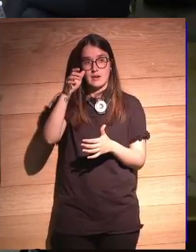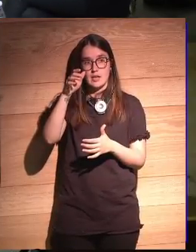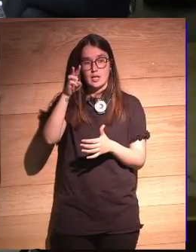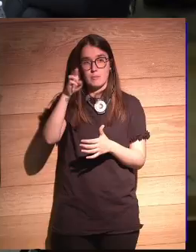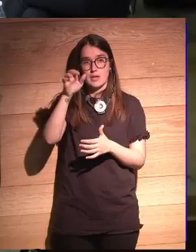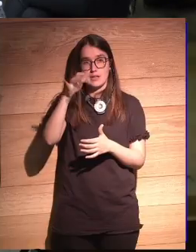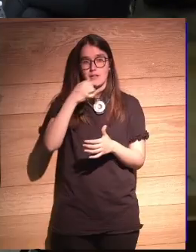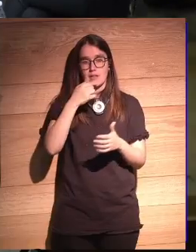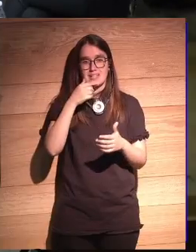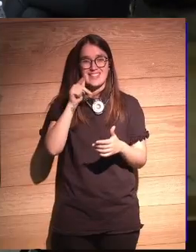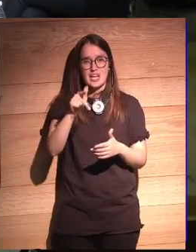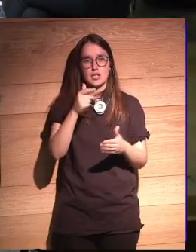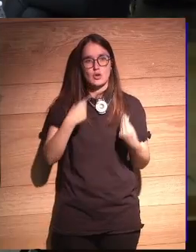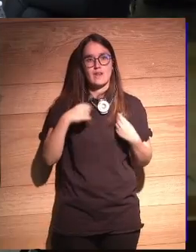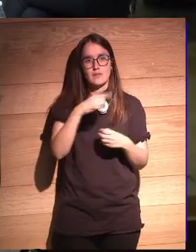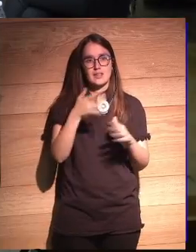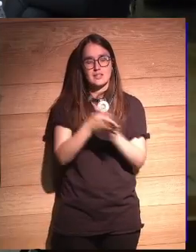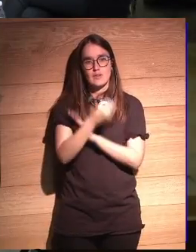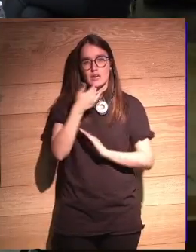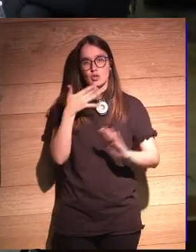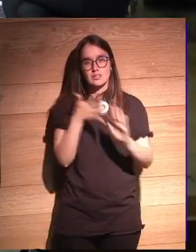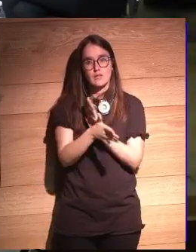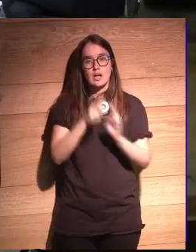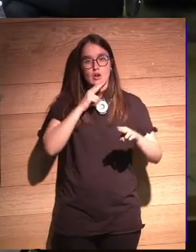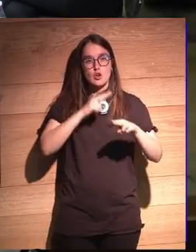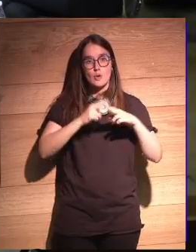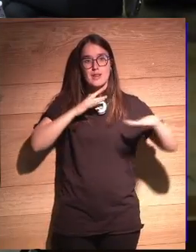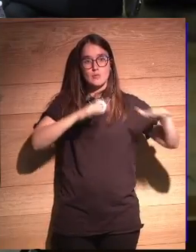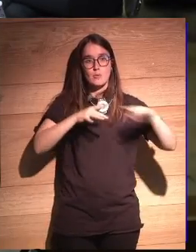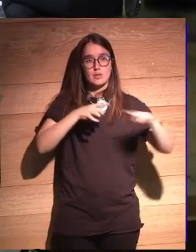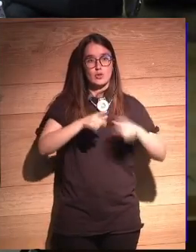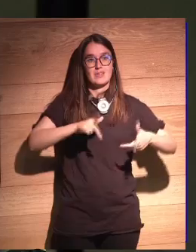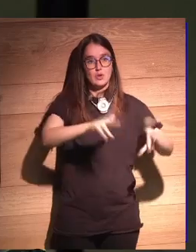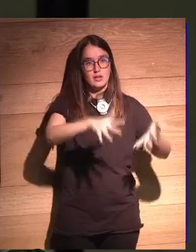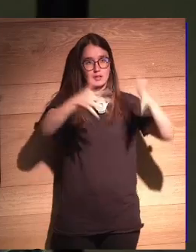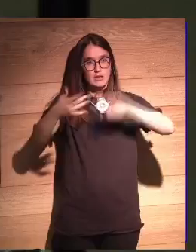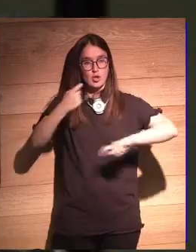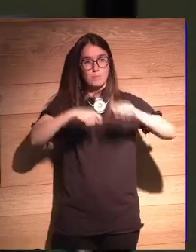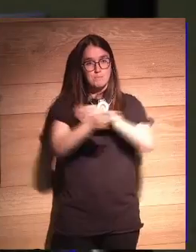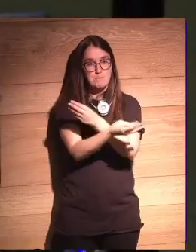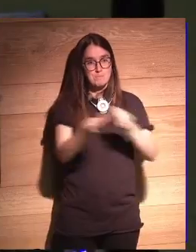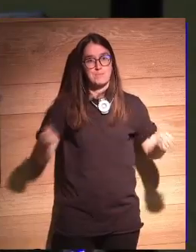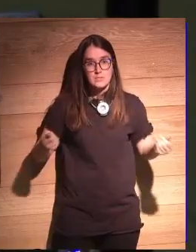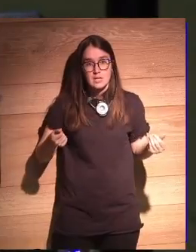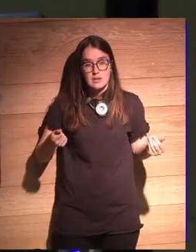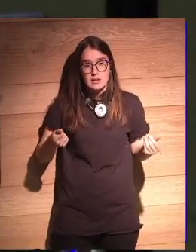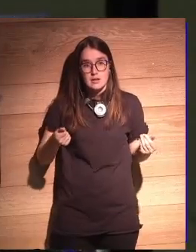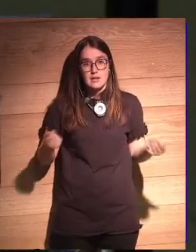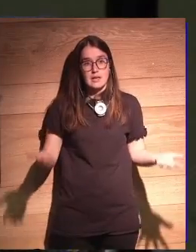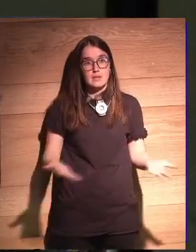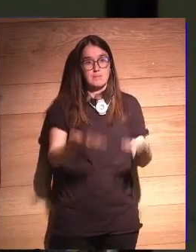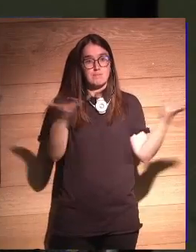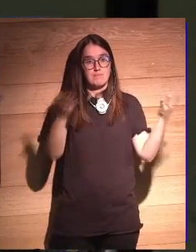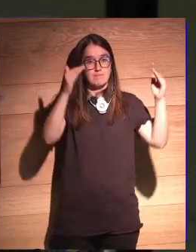Mr. Maiden and Marcus say that if the housing needs to represent something as a movement